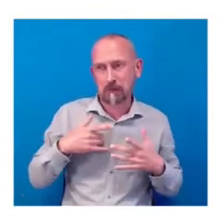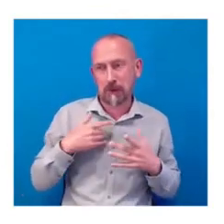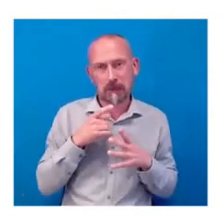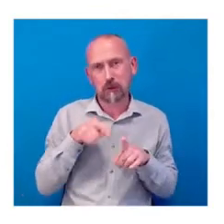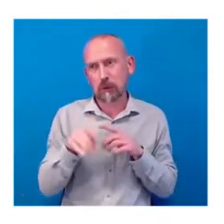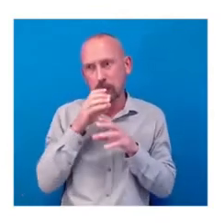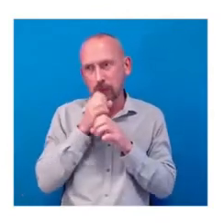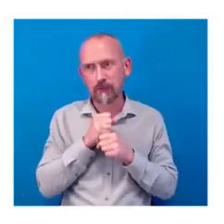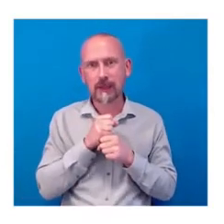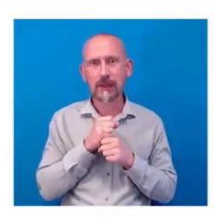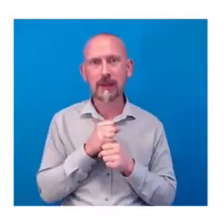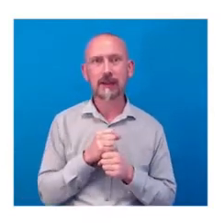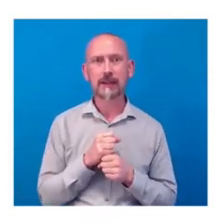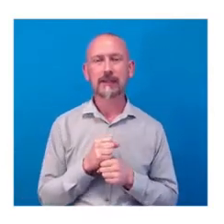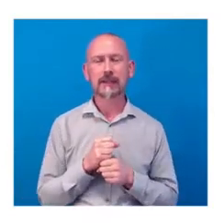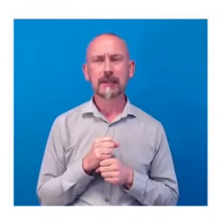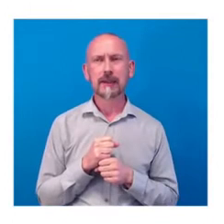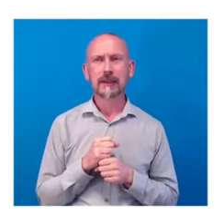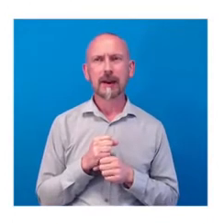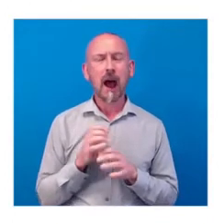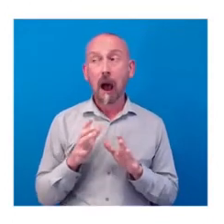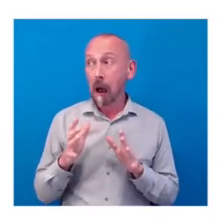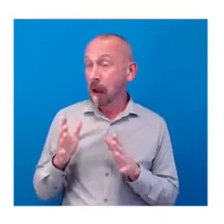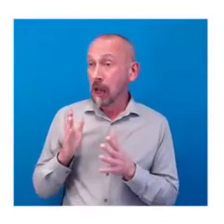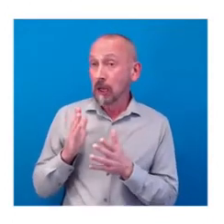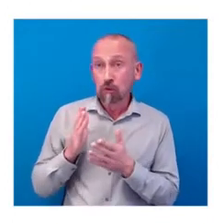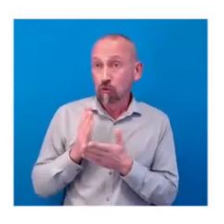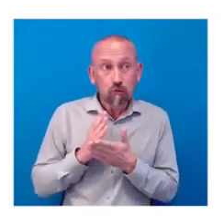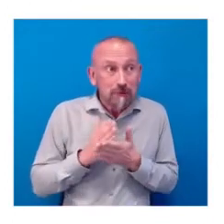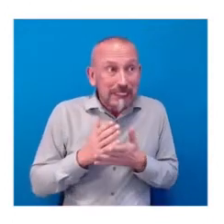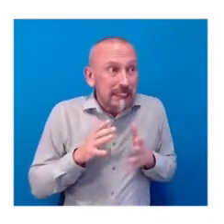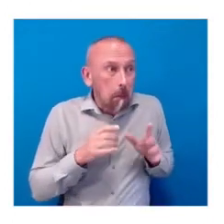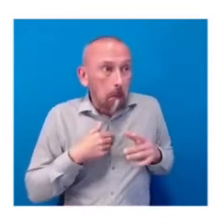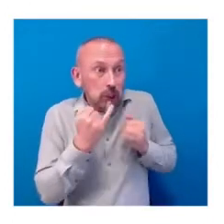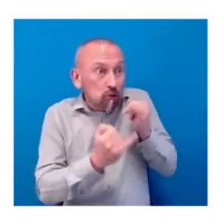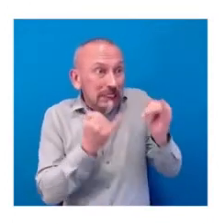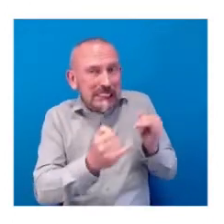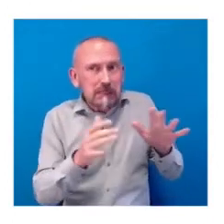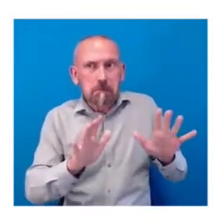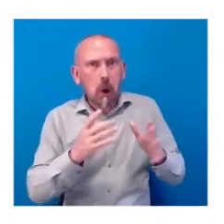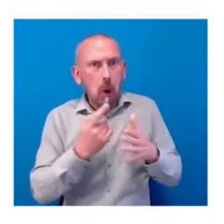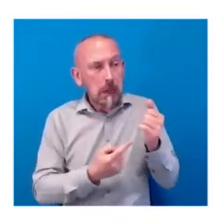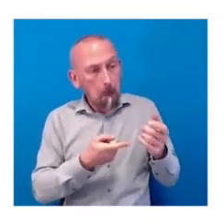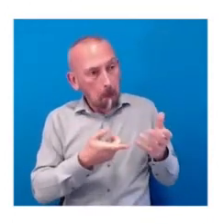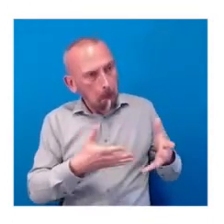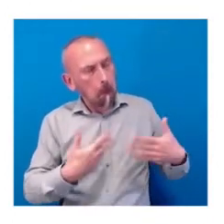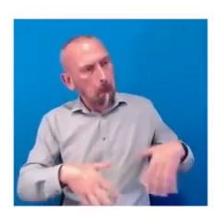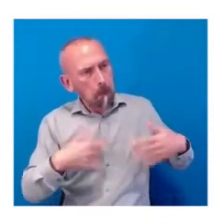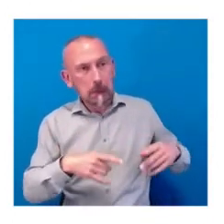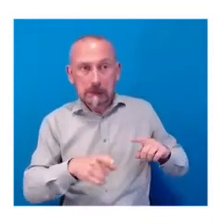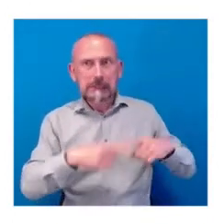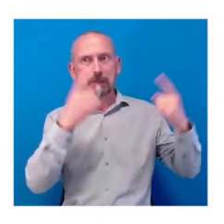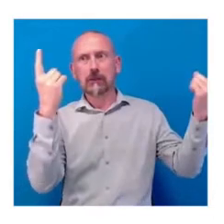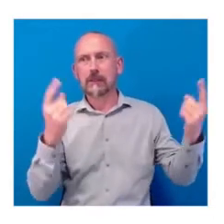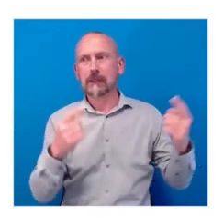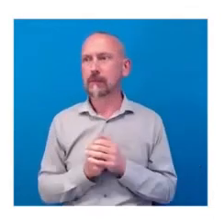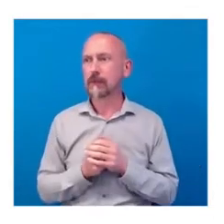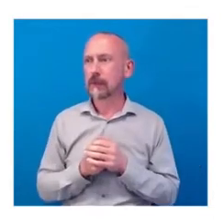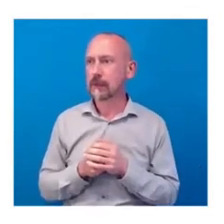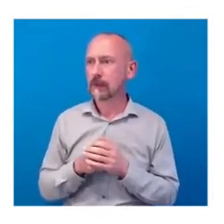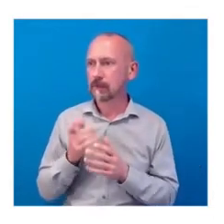otherworldly. And it's not a criticism. It was fantastic. No, I think that was a great point about diversity